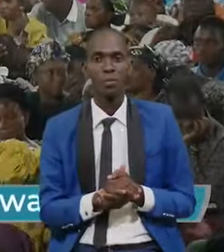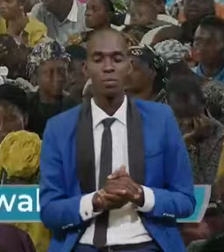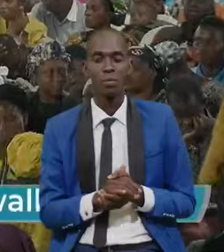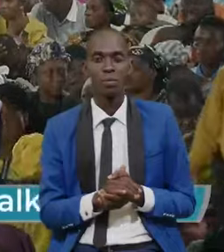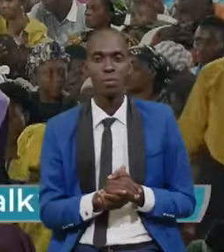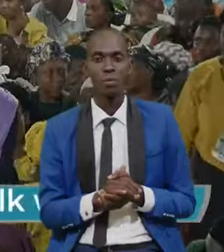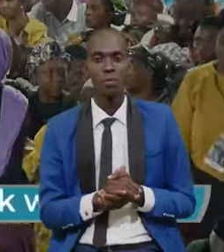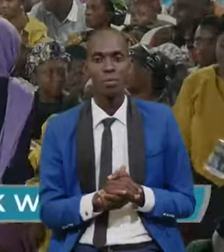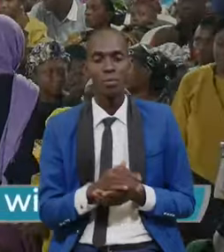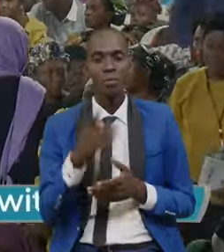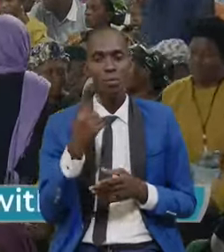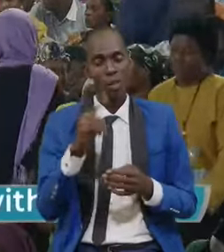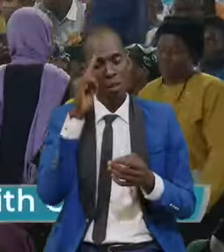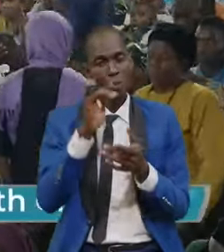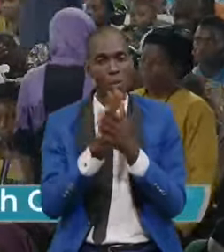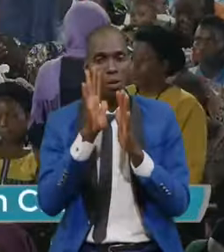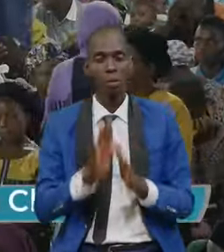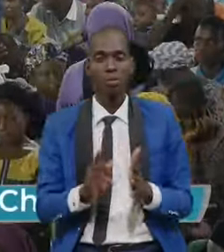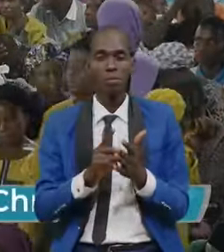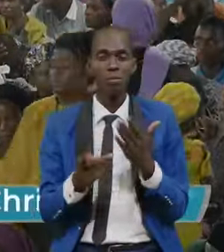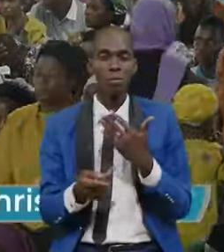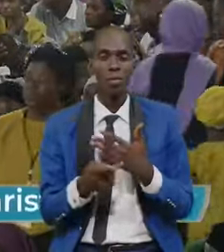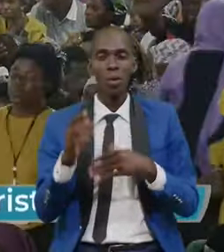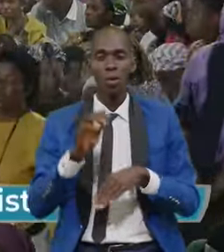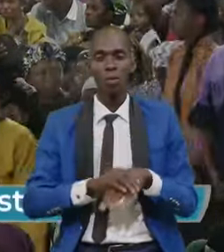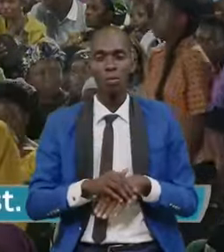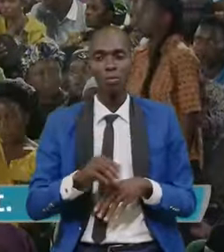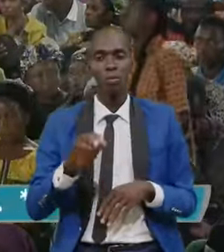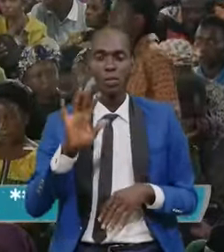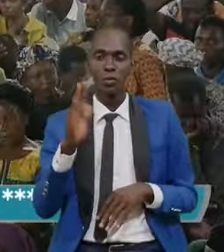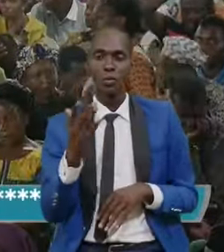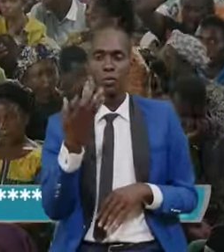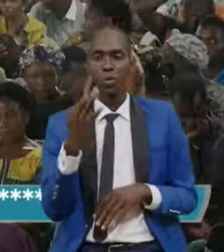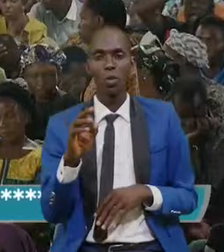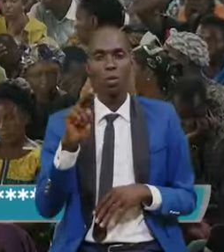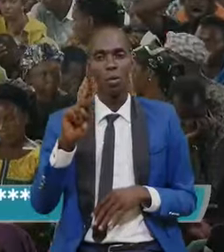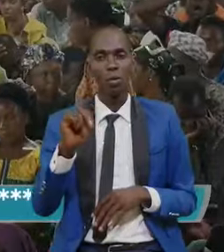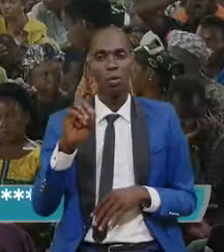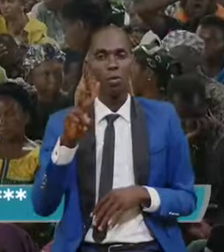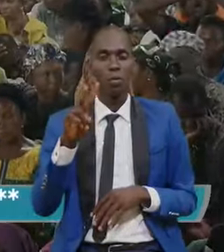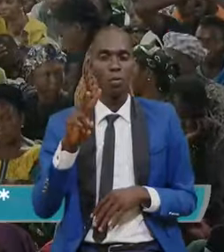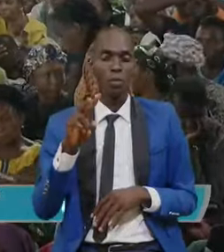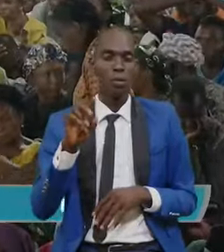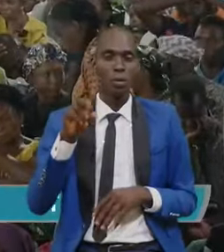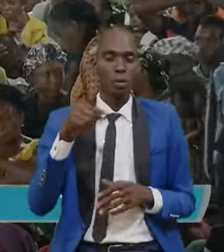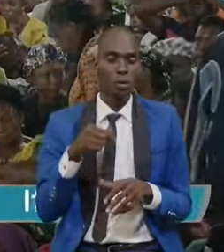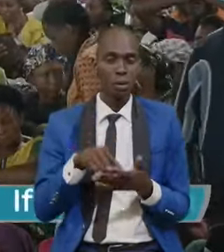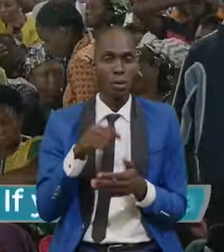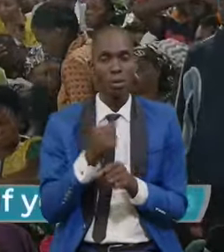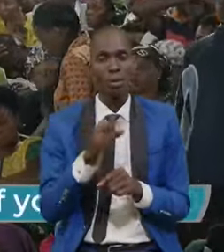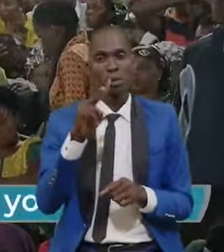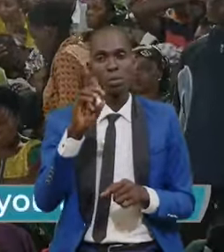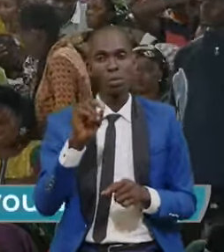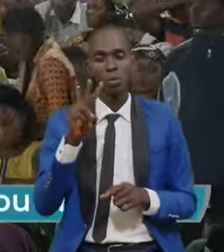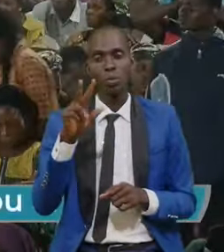Believers banquet on Sunday, 5th November 2023 at Deeper